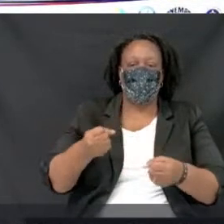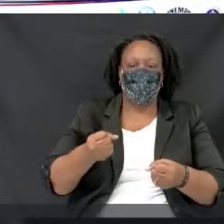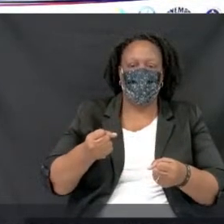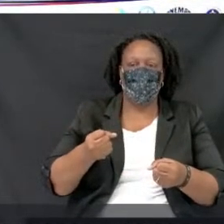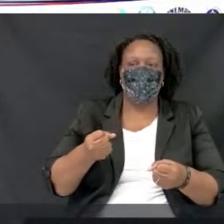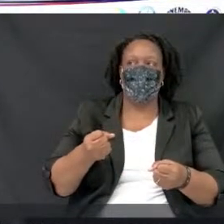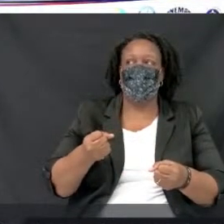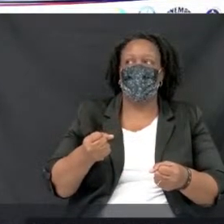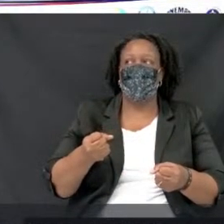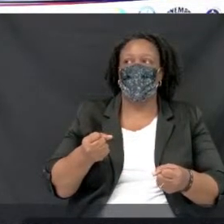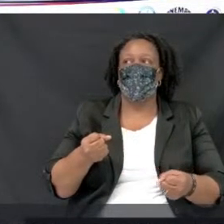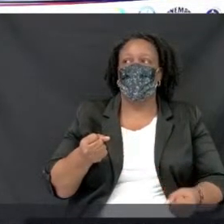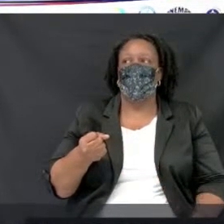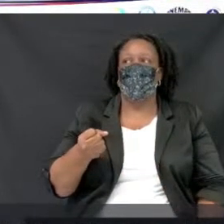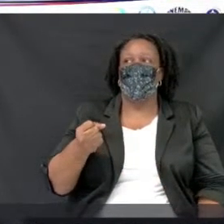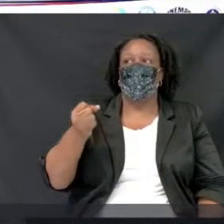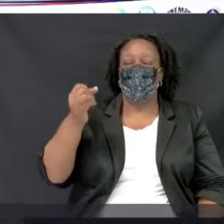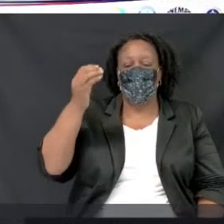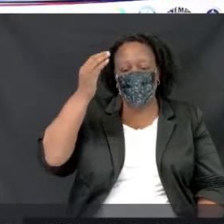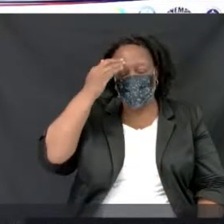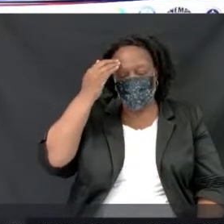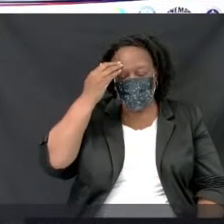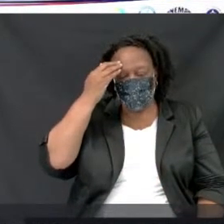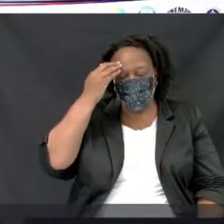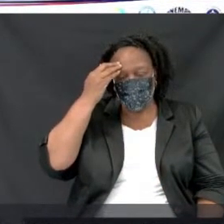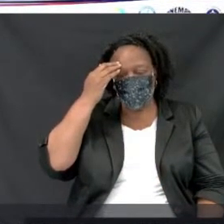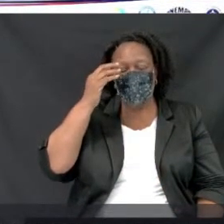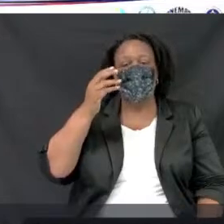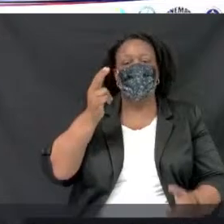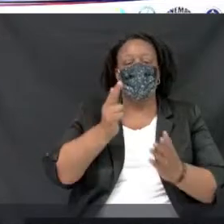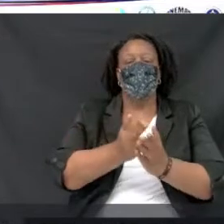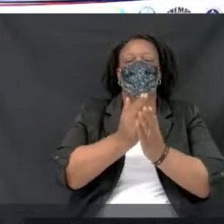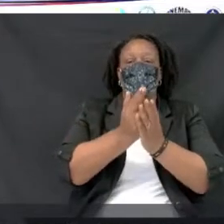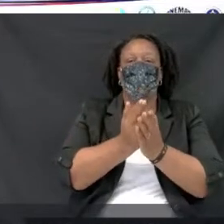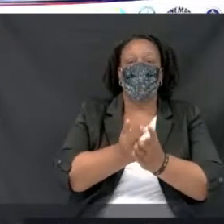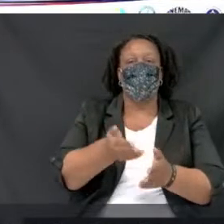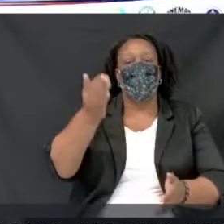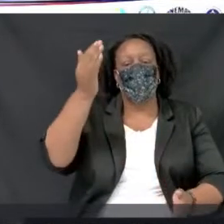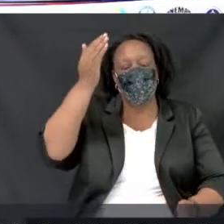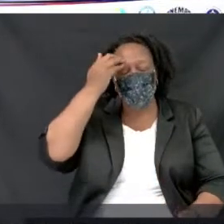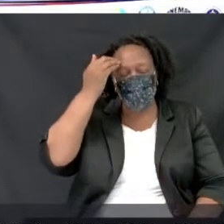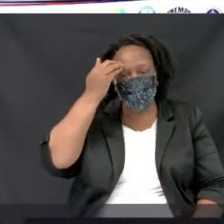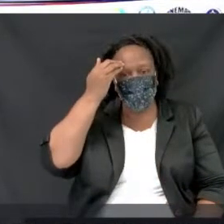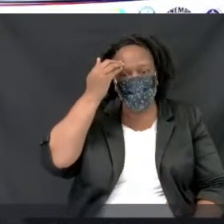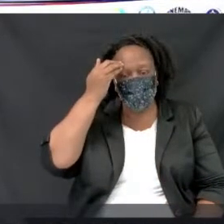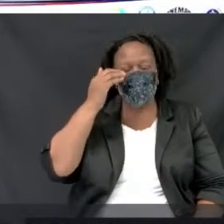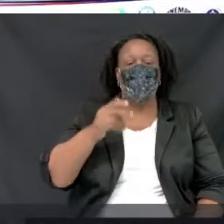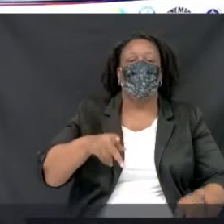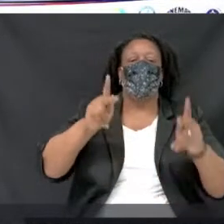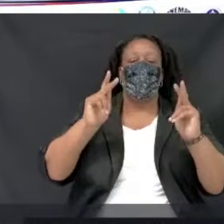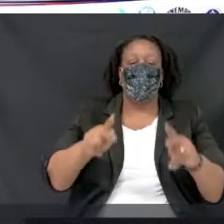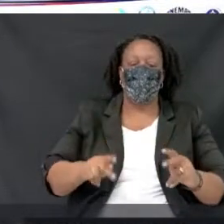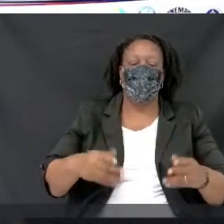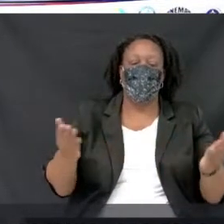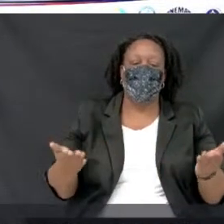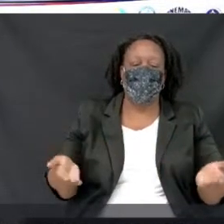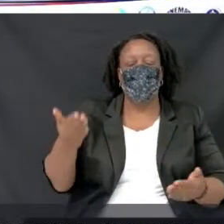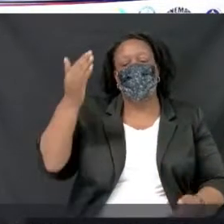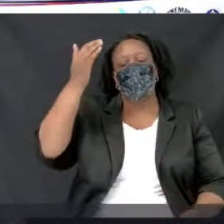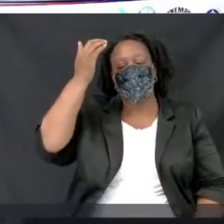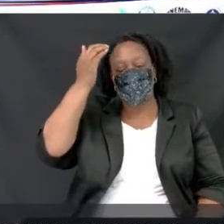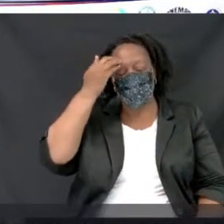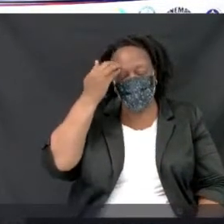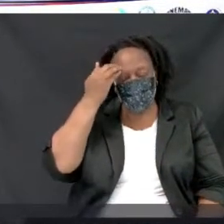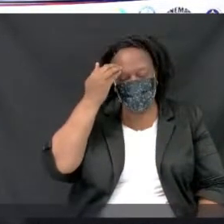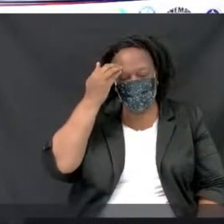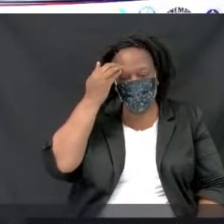lines are aware of, and there are health and travel protocols for the Federation of St. Kitts and Nevis. And part of those protocols